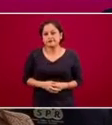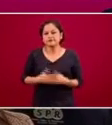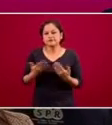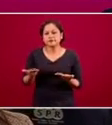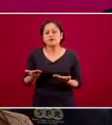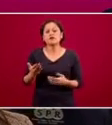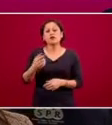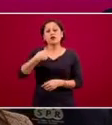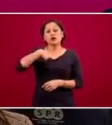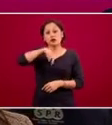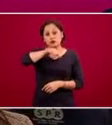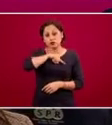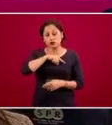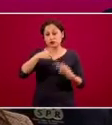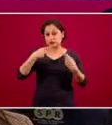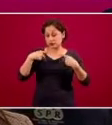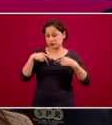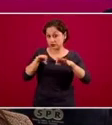be aware of that.